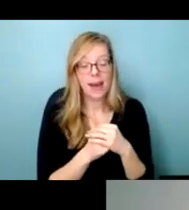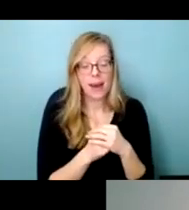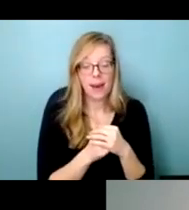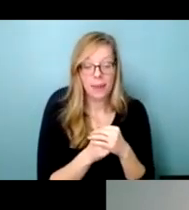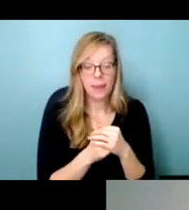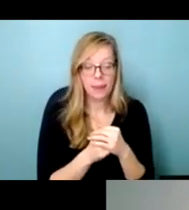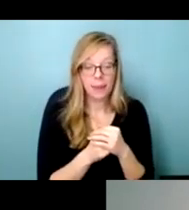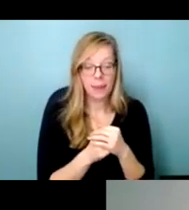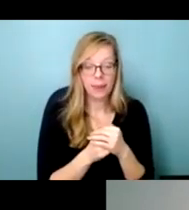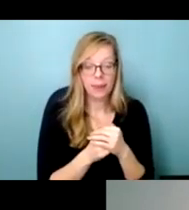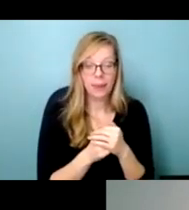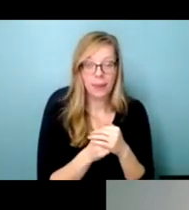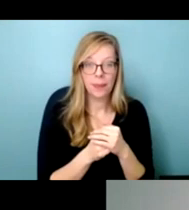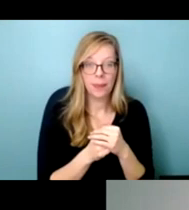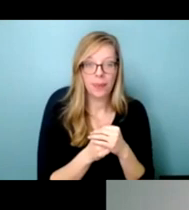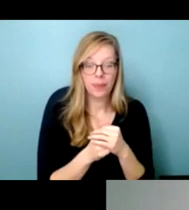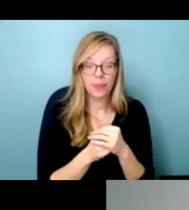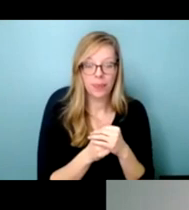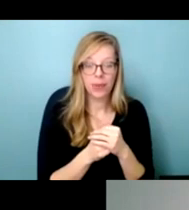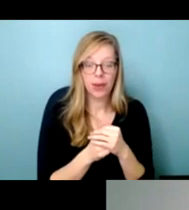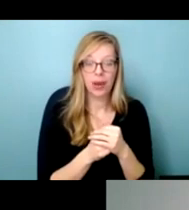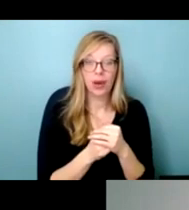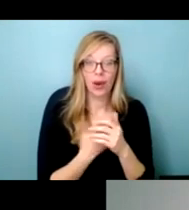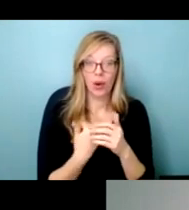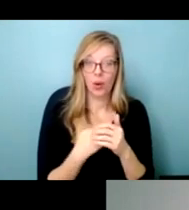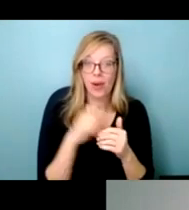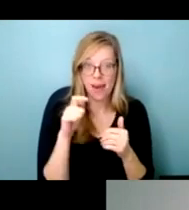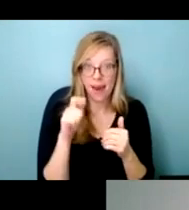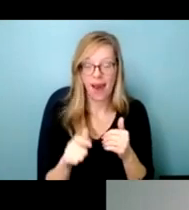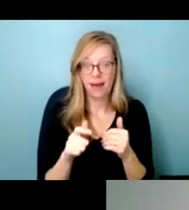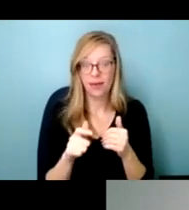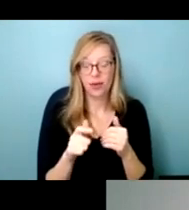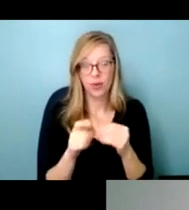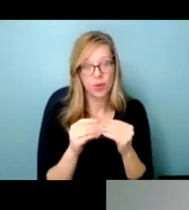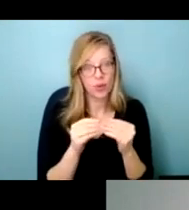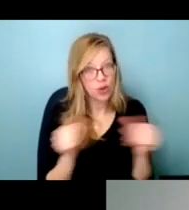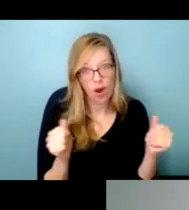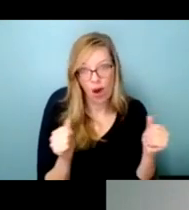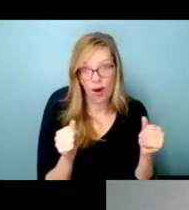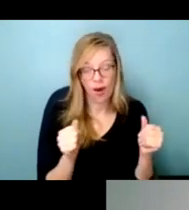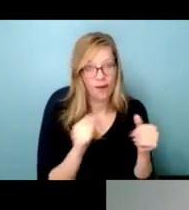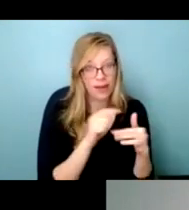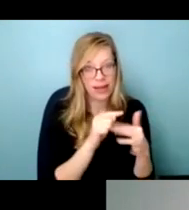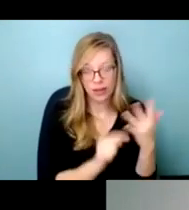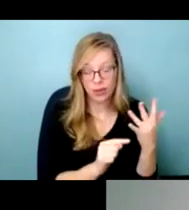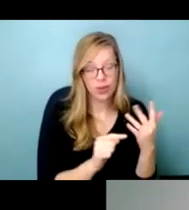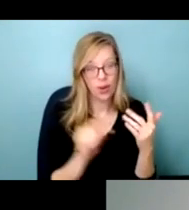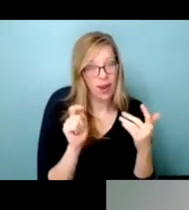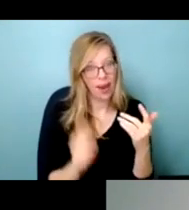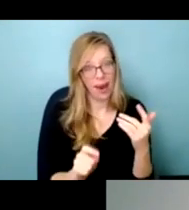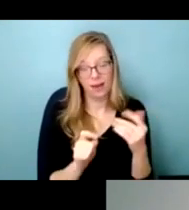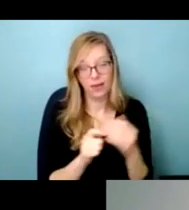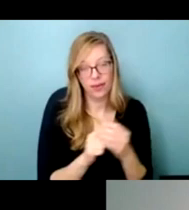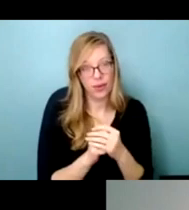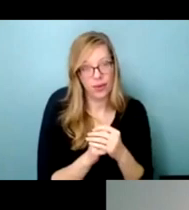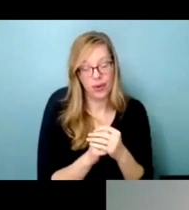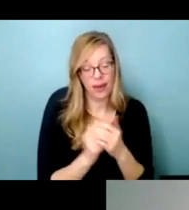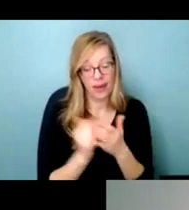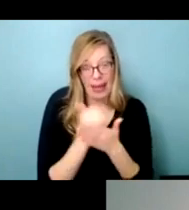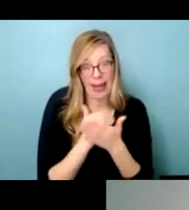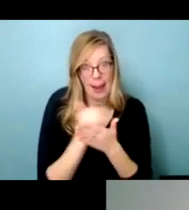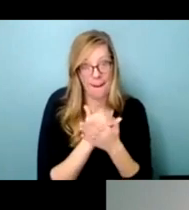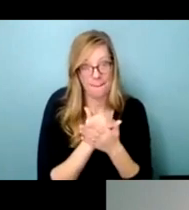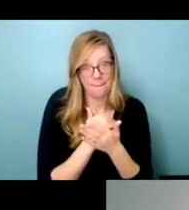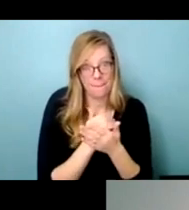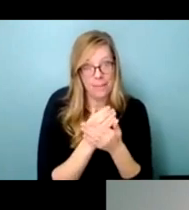I mean, we got to solve the poverty issue. We got to solve the you know, the income issue. We got to,